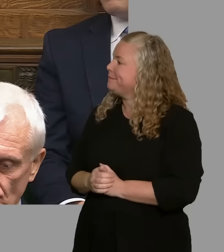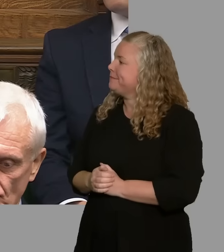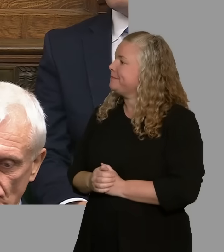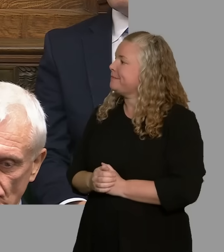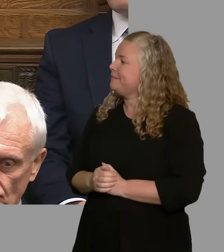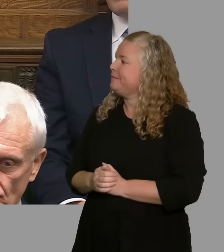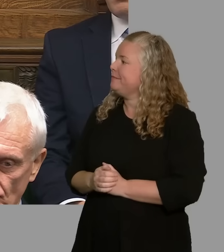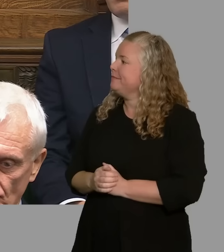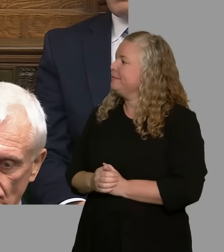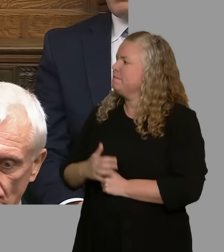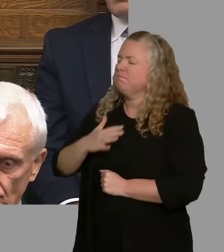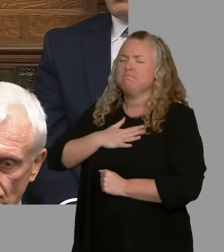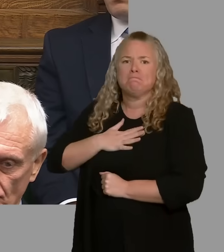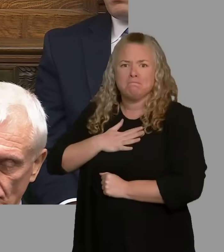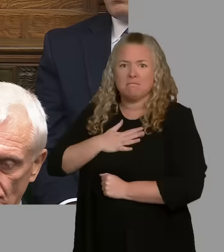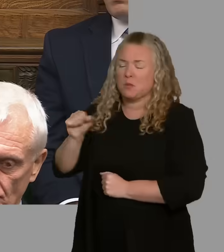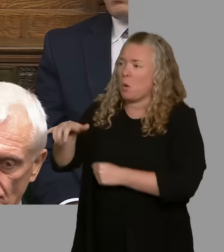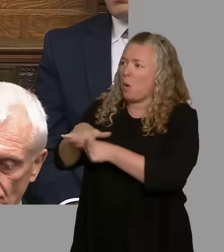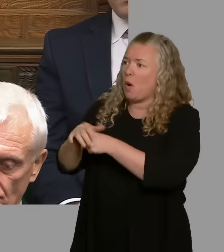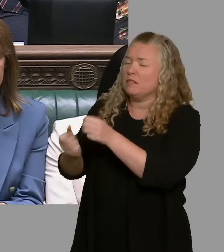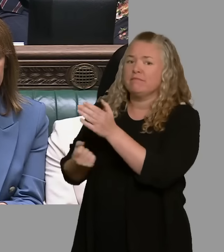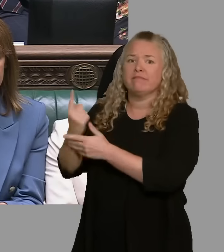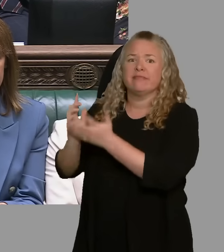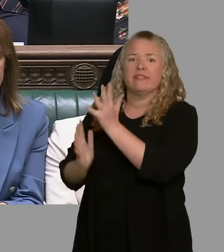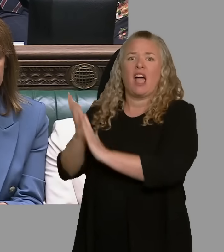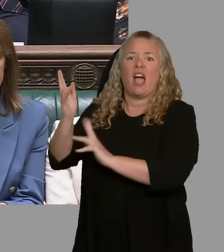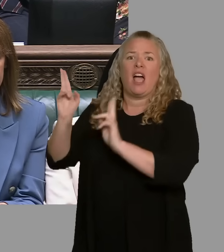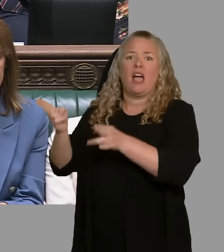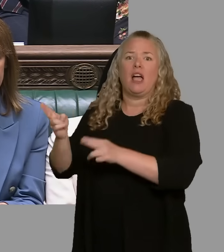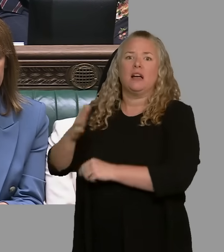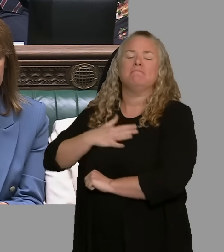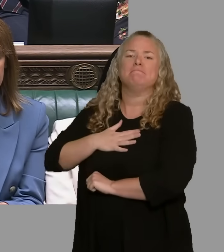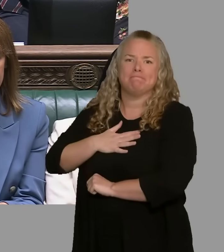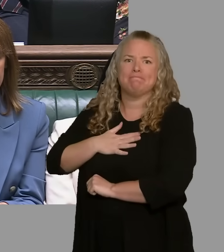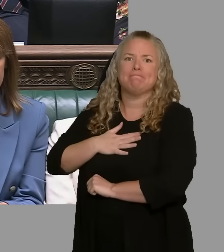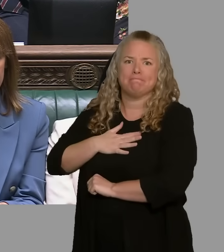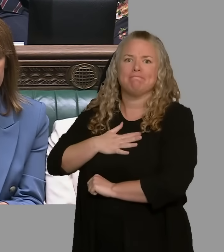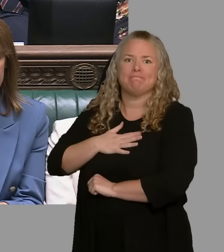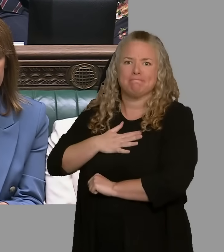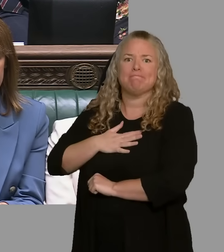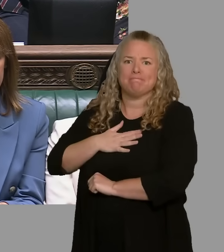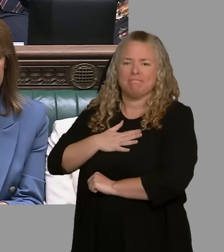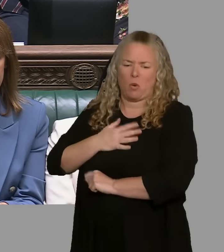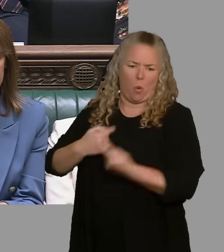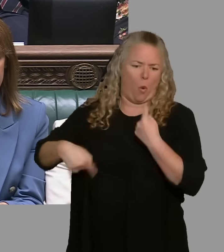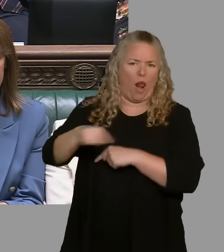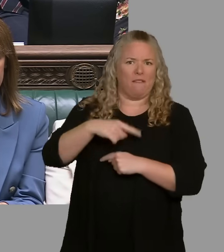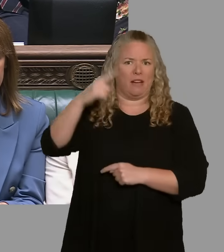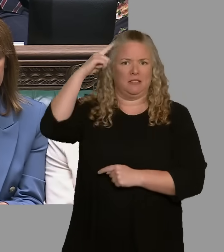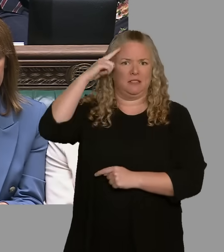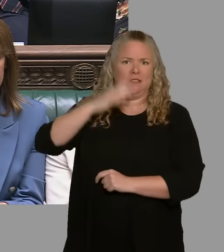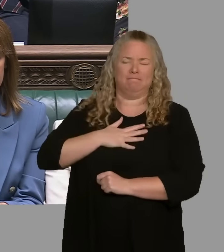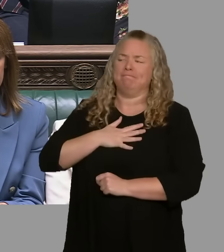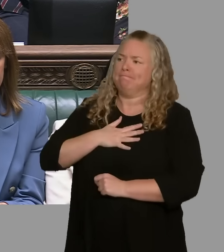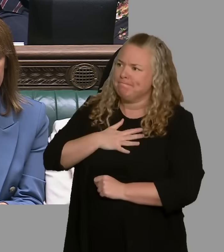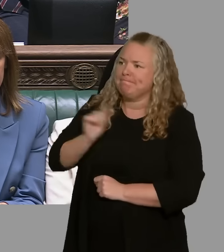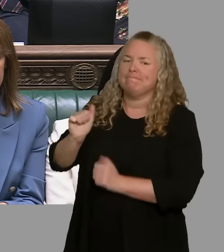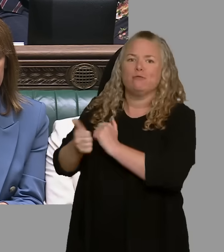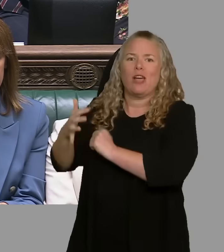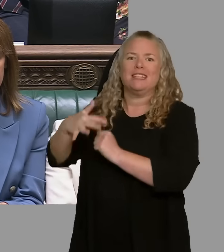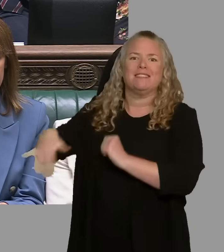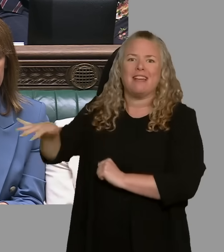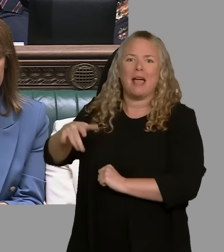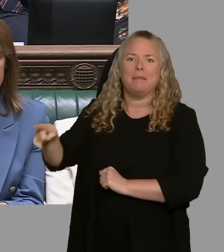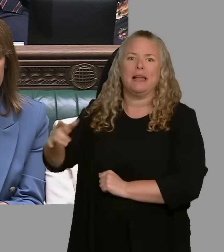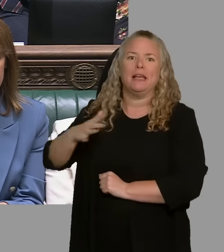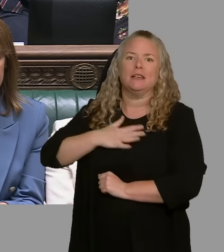family of the constituent that he's referenced. And our thoughts are actually with all of those affected, particularly farmers,